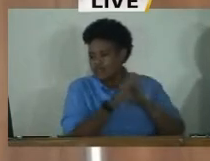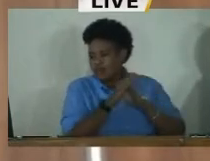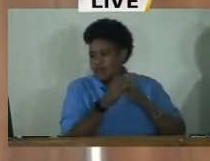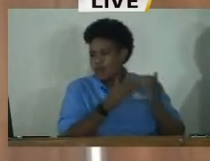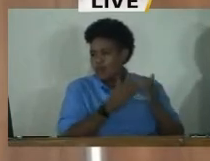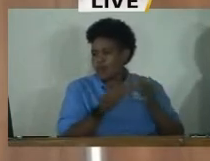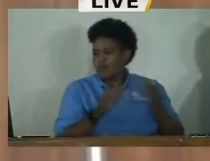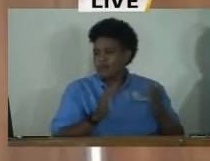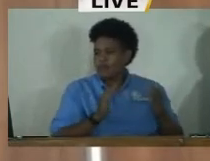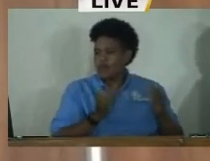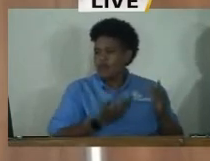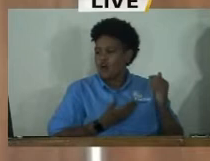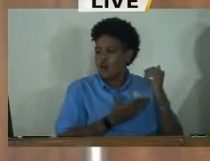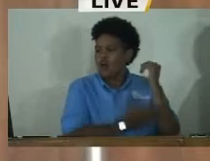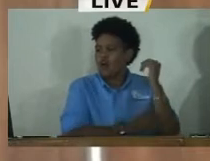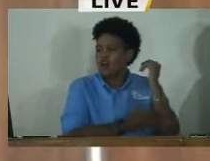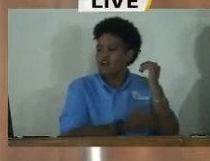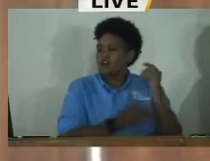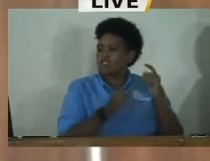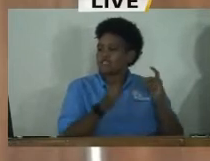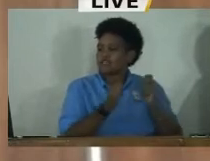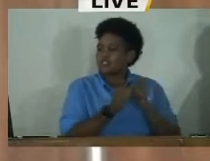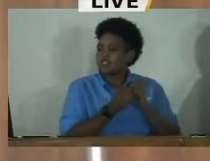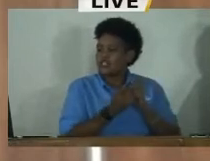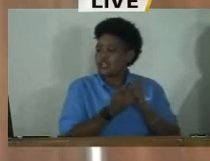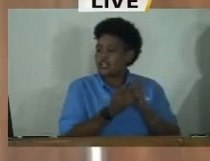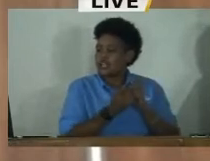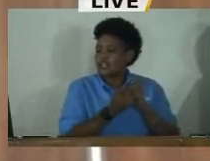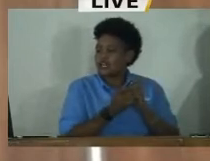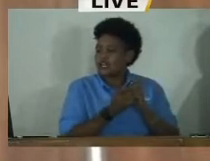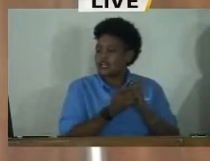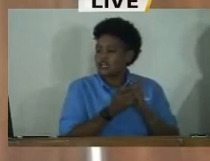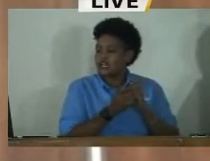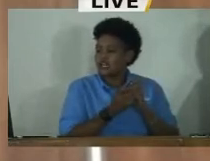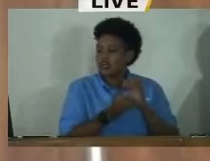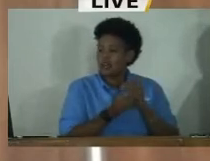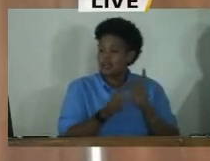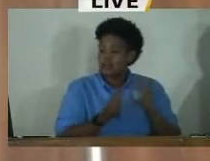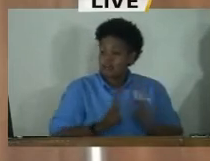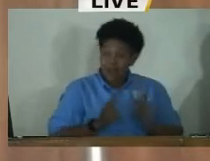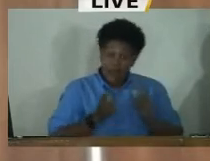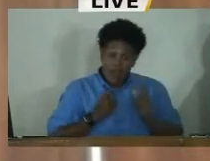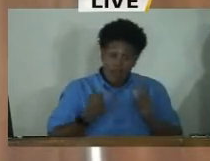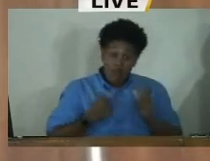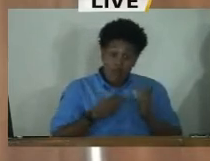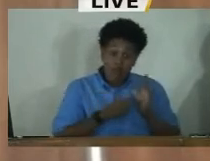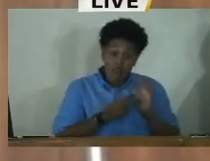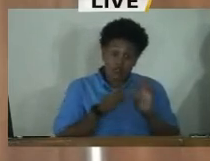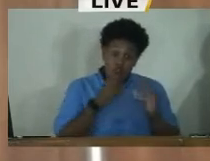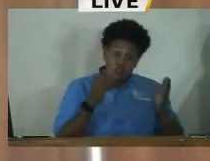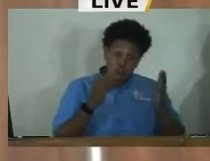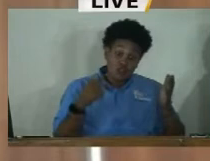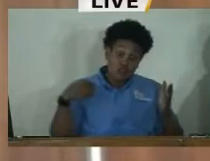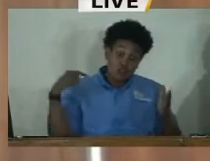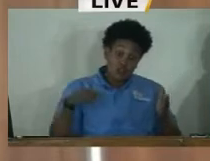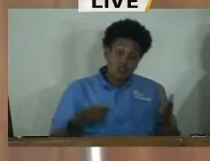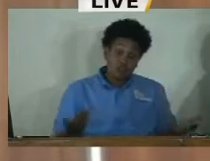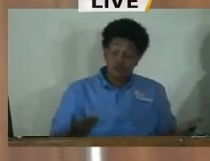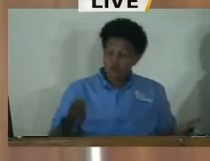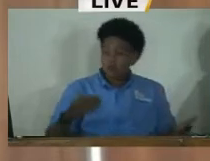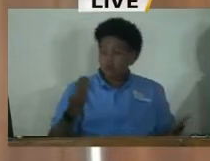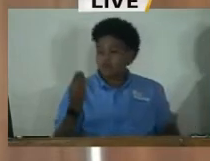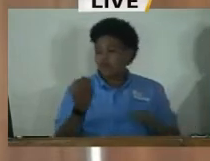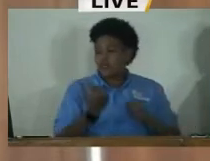to positively change the course of the people's lives we were elected to serve. Since I came to this House 14 years